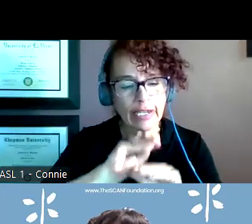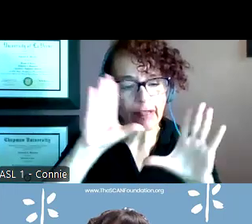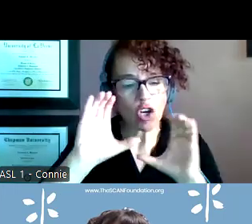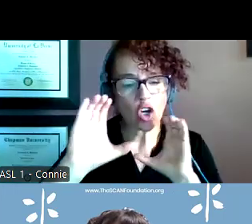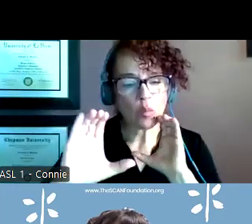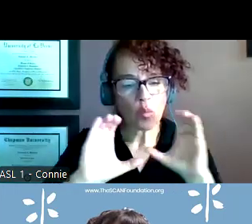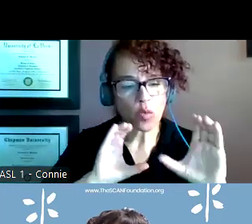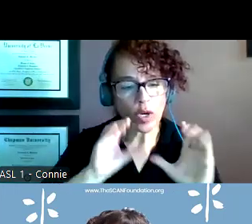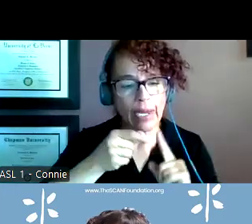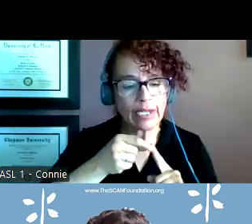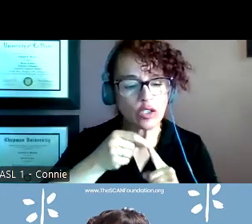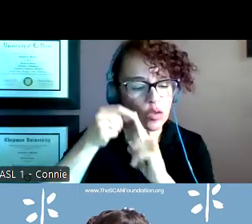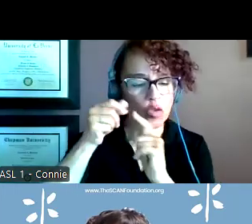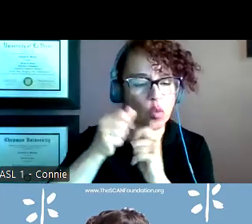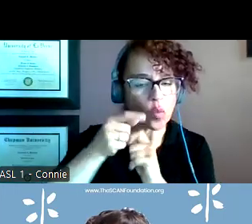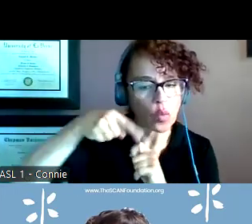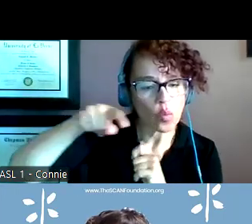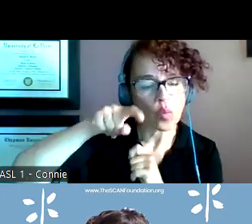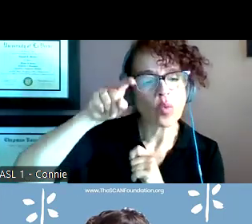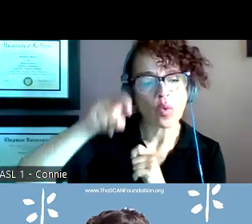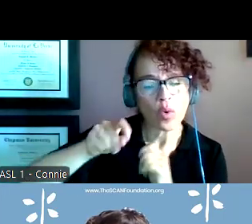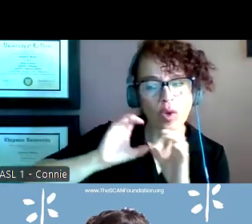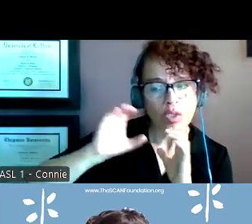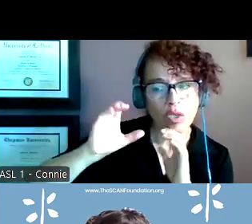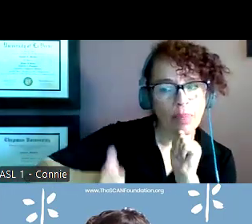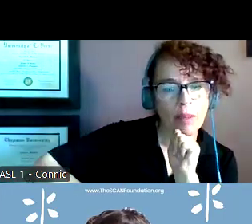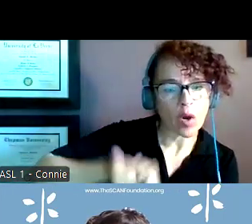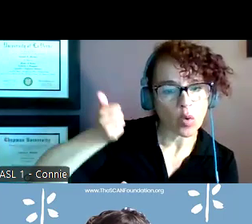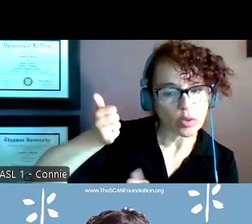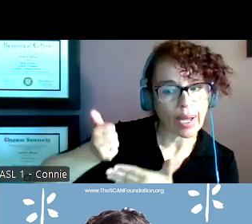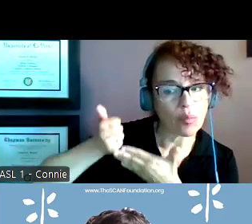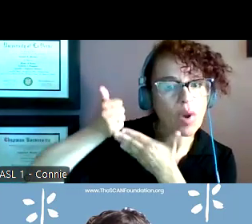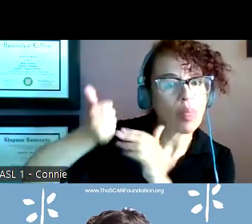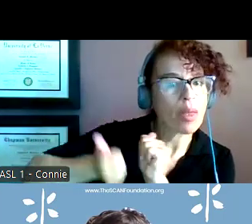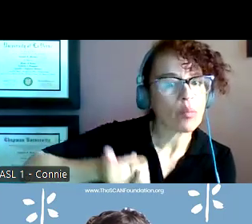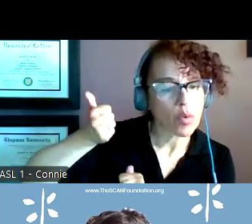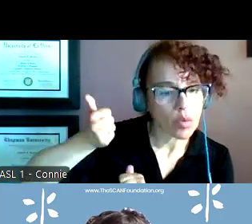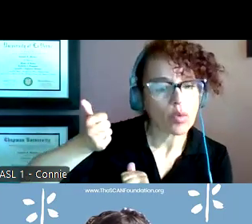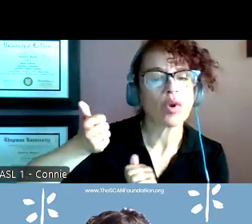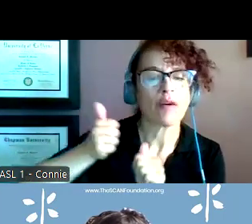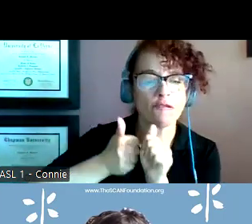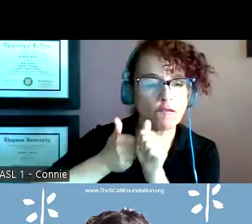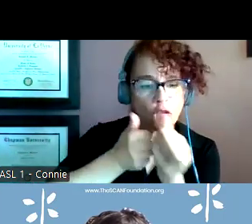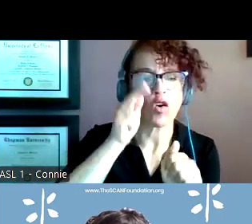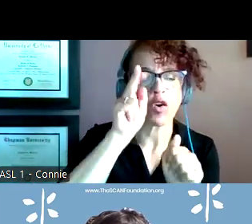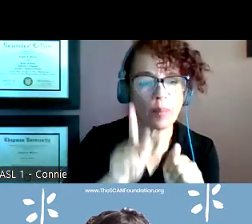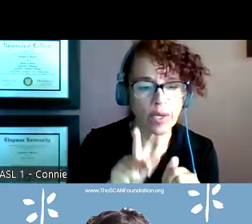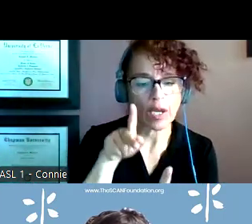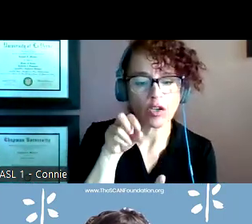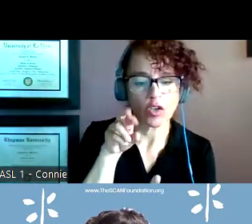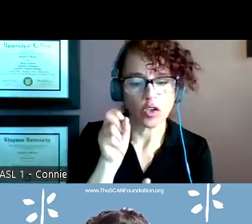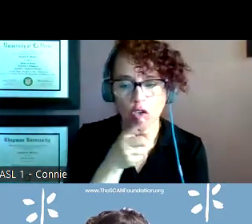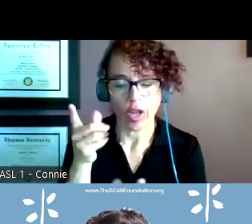communication, especially with those who need the services the most. And then have follow-up to hear